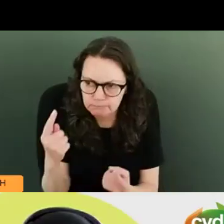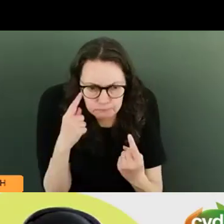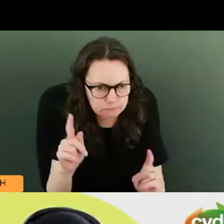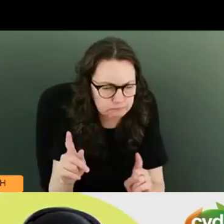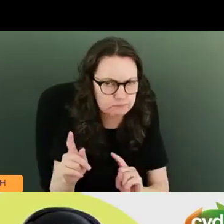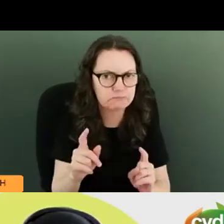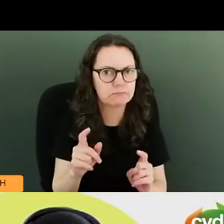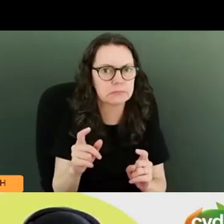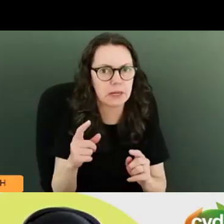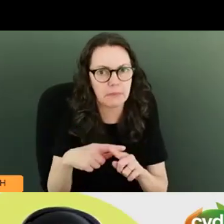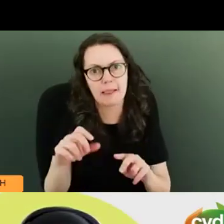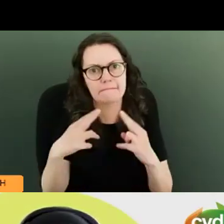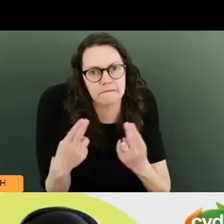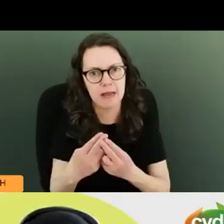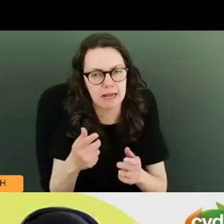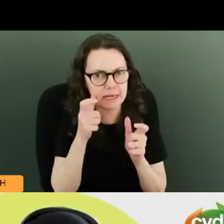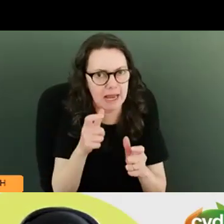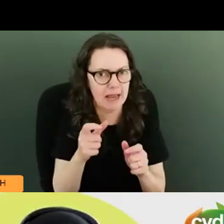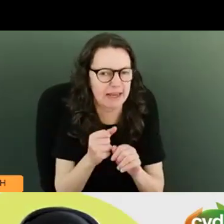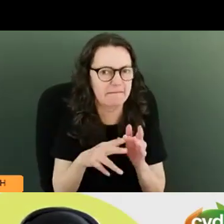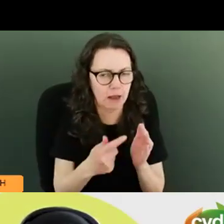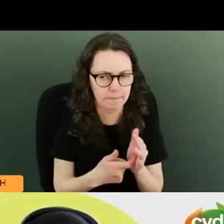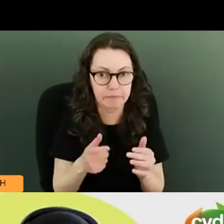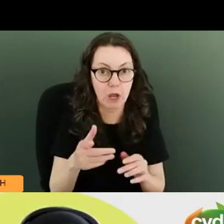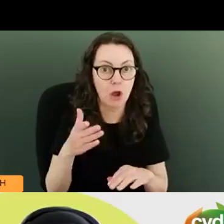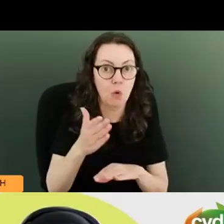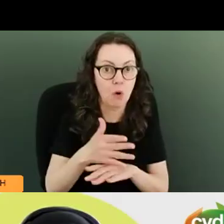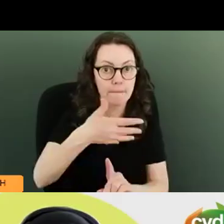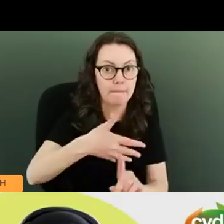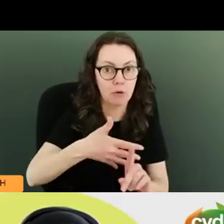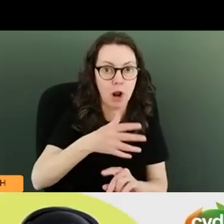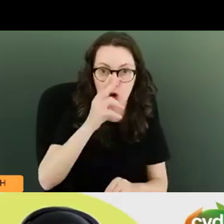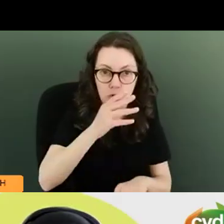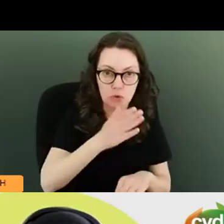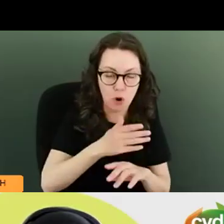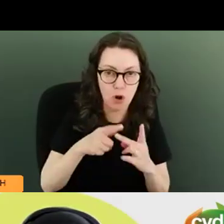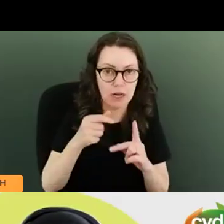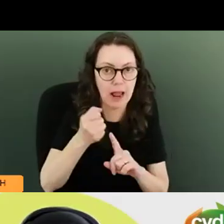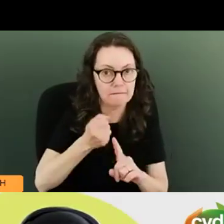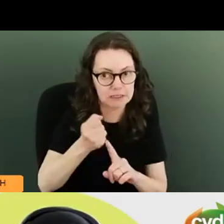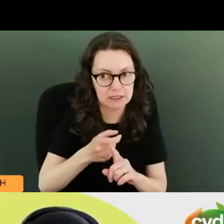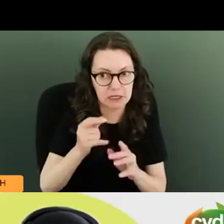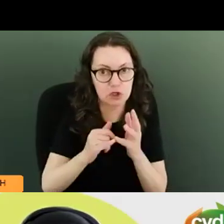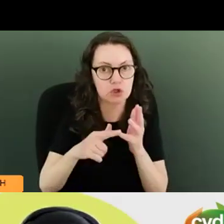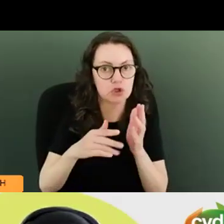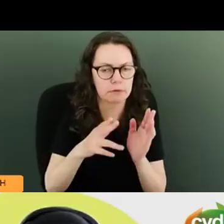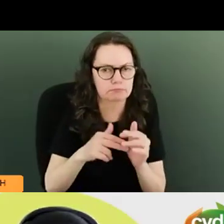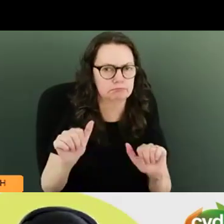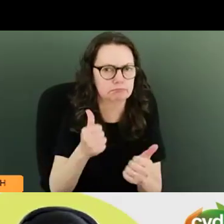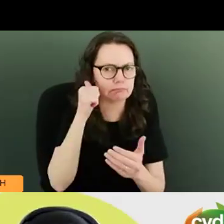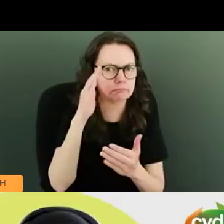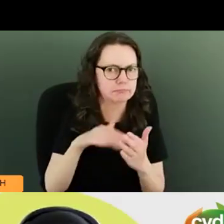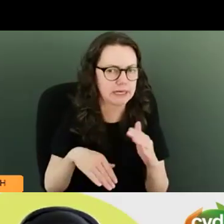and caregivers. With a background in youth work, advocacy and community engagement, Summan brings a wealth of experience